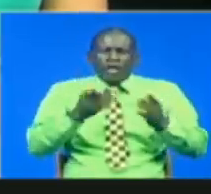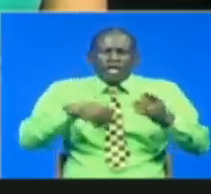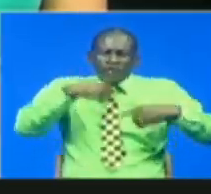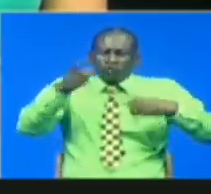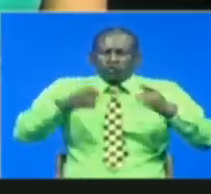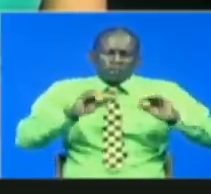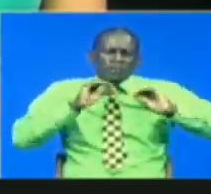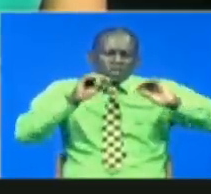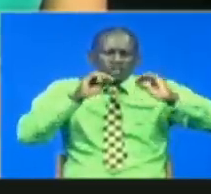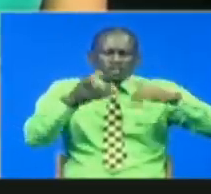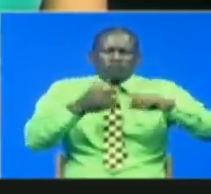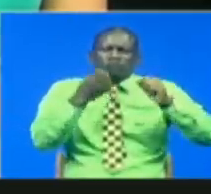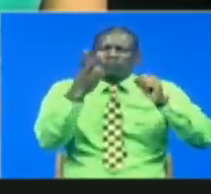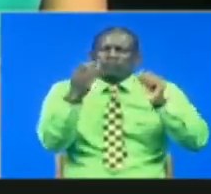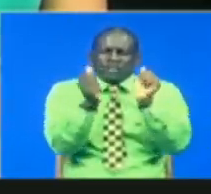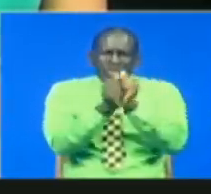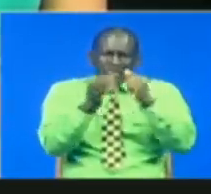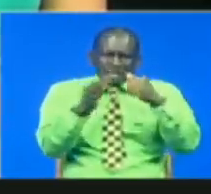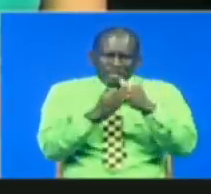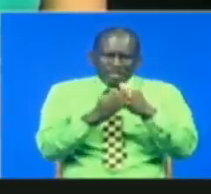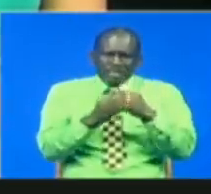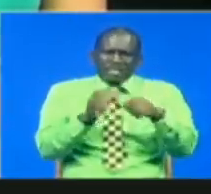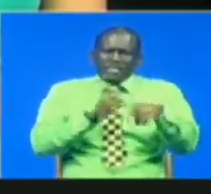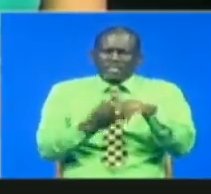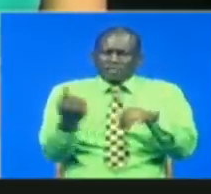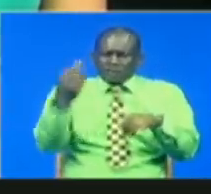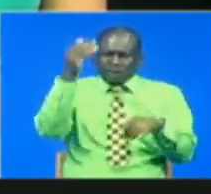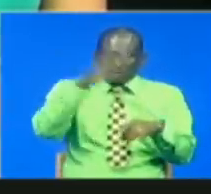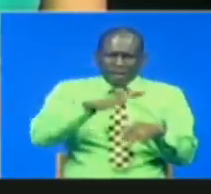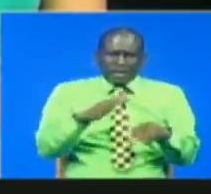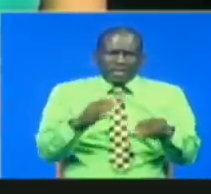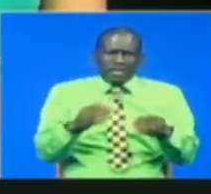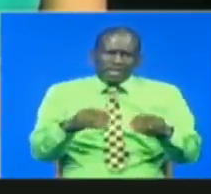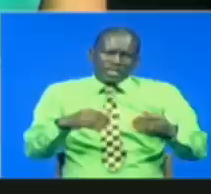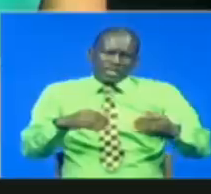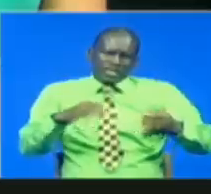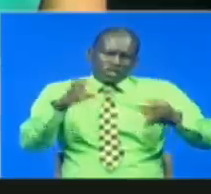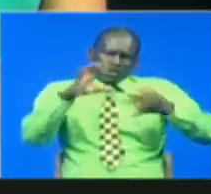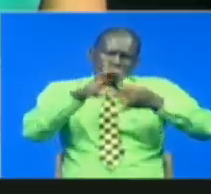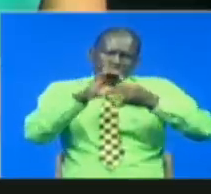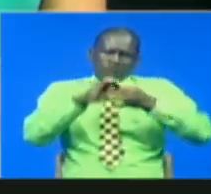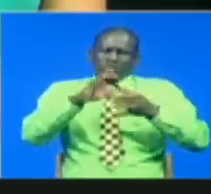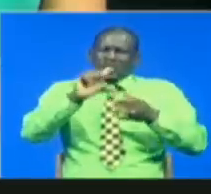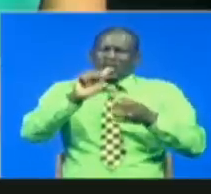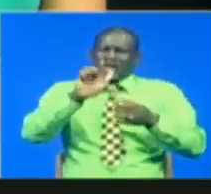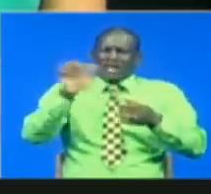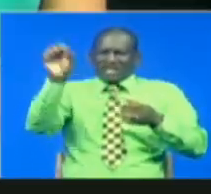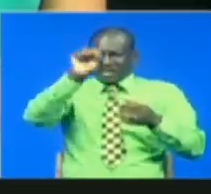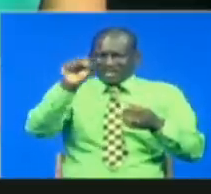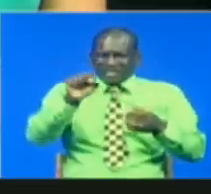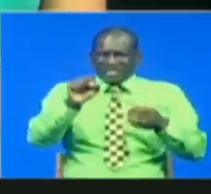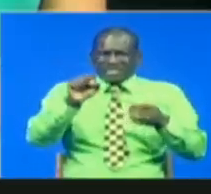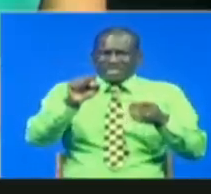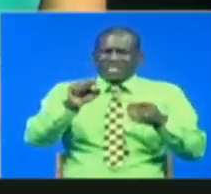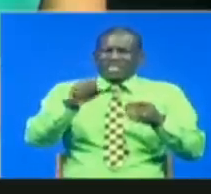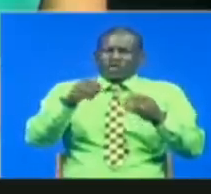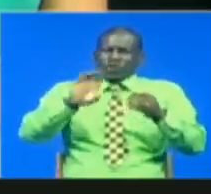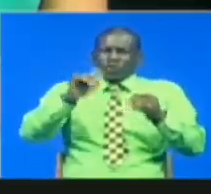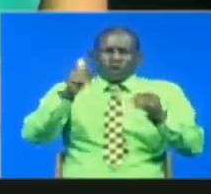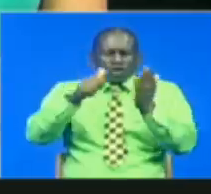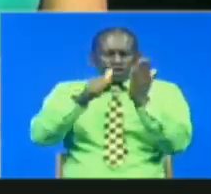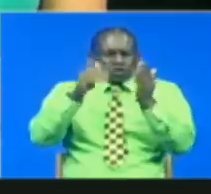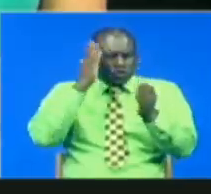since 2018. Upon returning, he connected with Ali Salim Gishunge, alias Farouk, in Mushaba in Kiambu